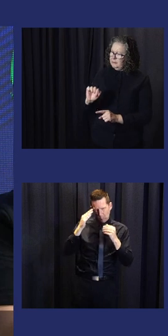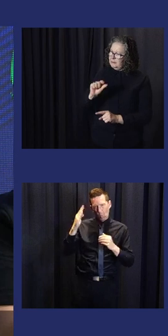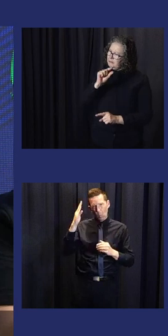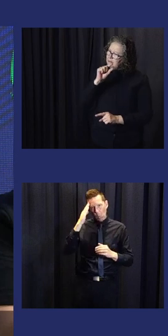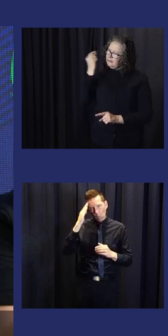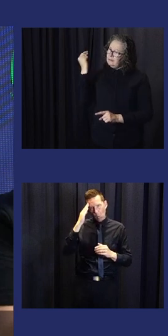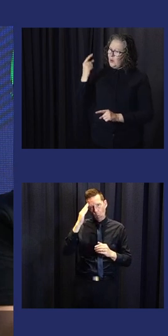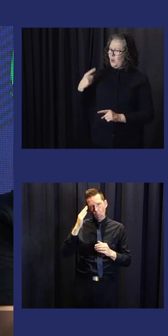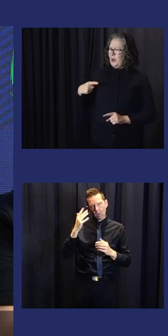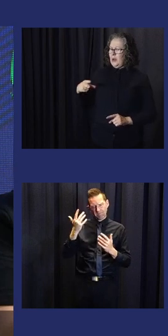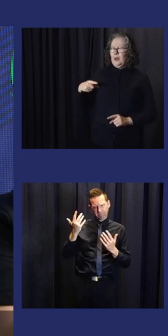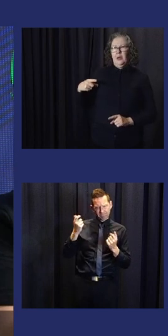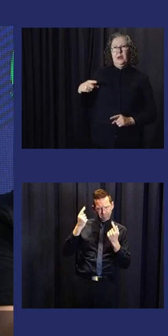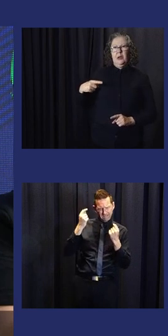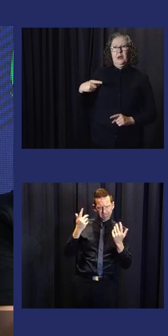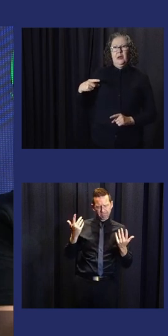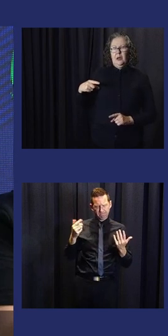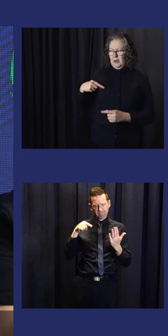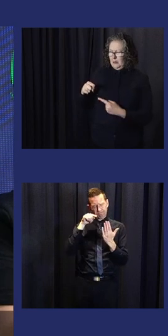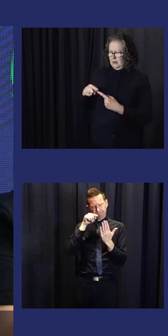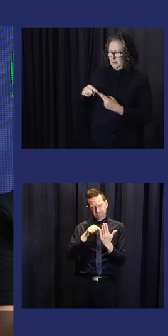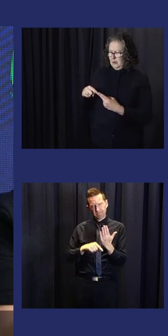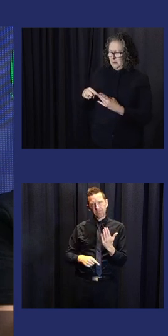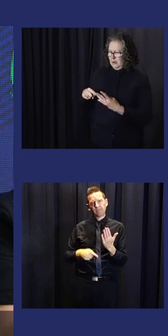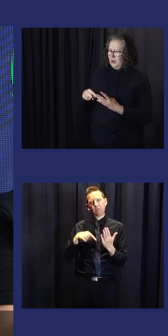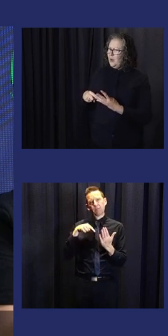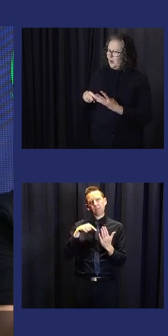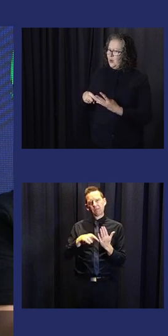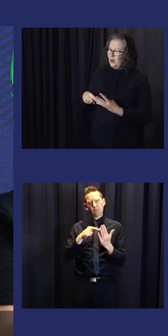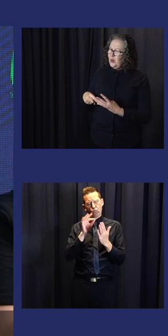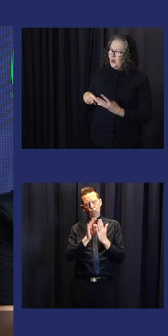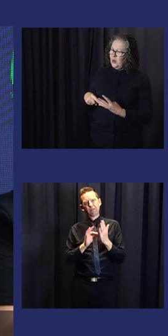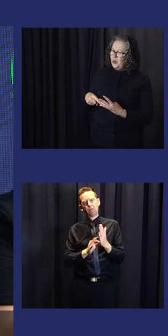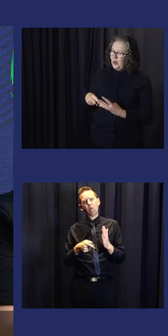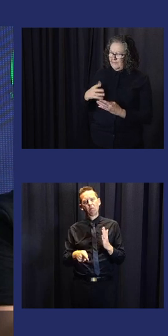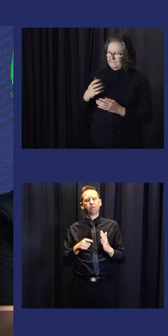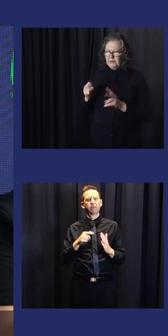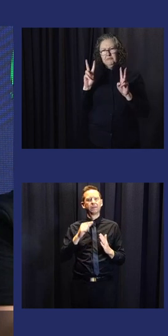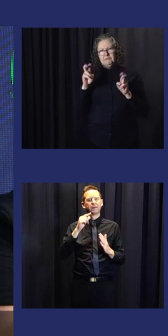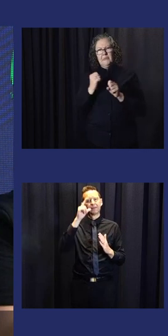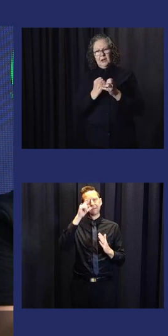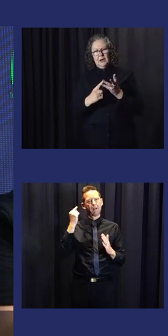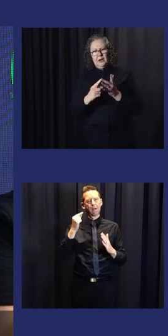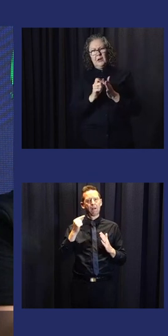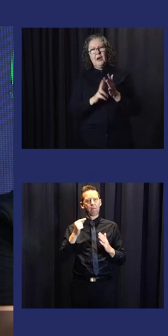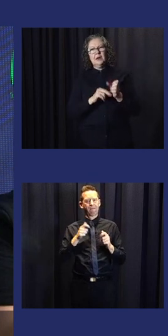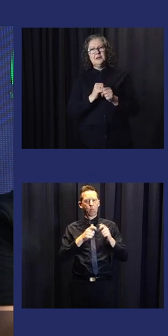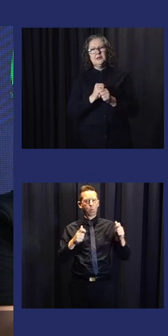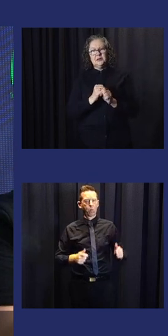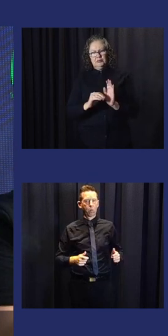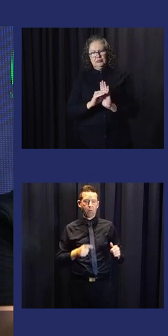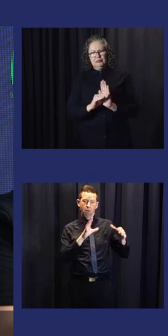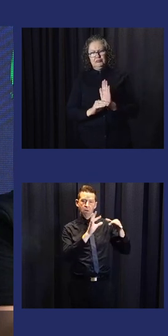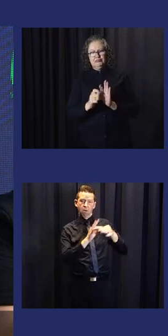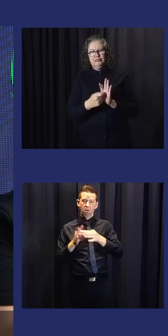addressing the aspects that are considered under these guiding principles of the Sendai framework, which